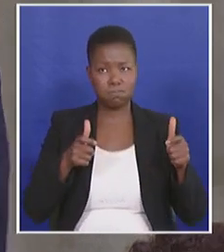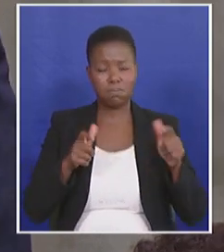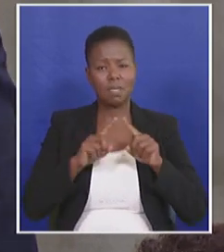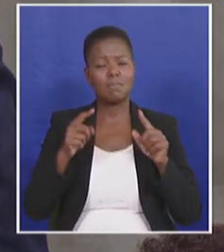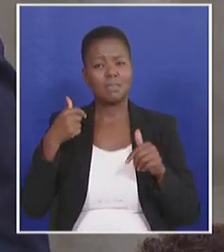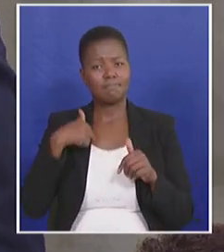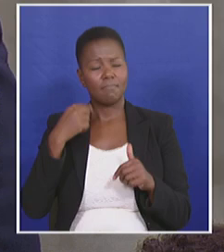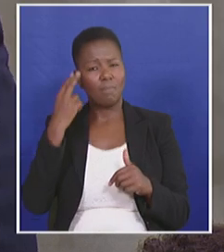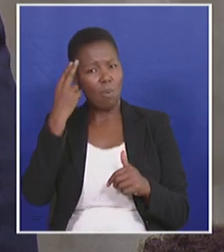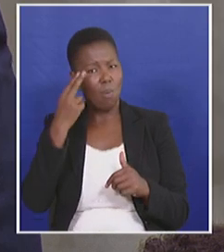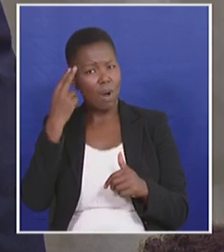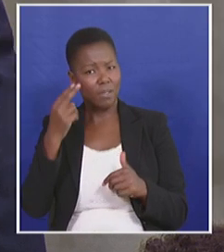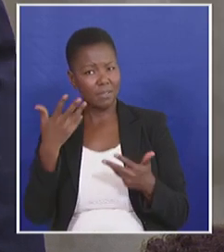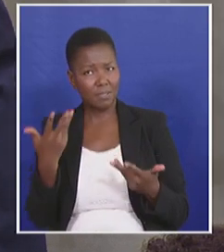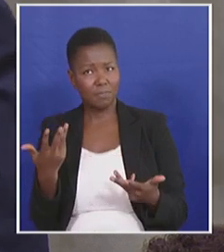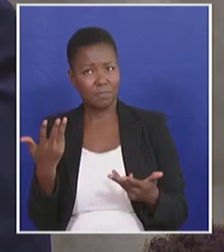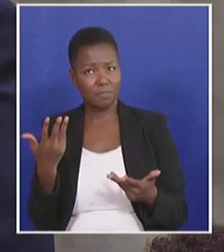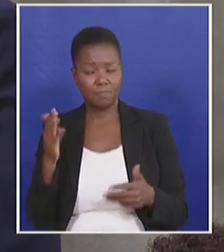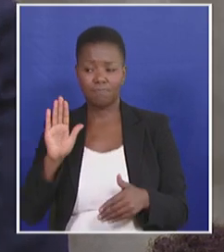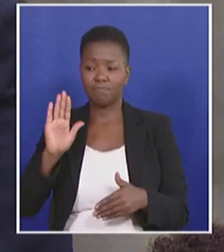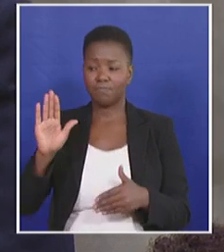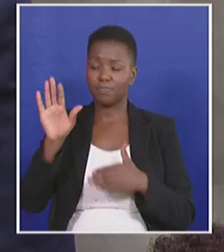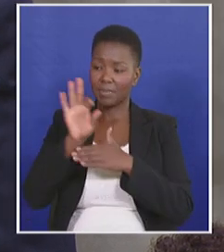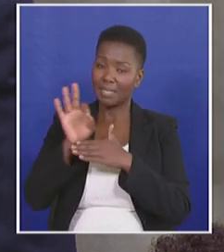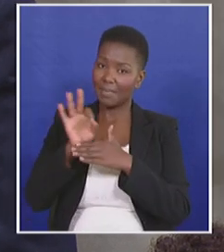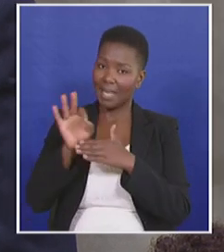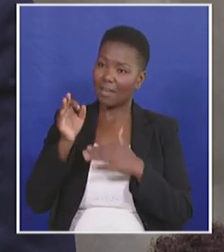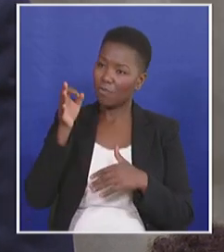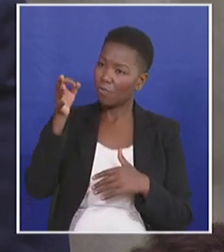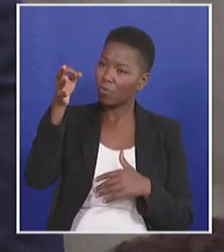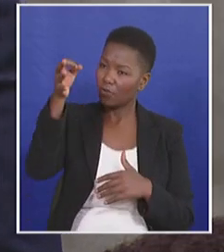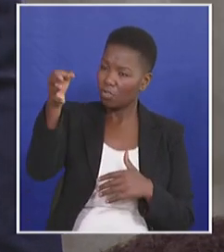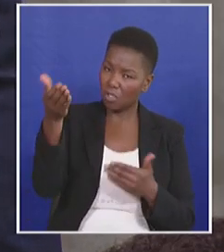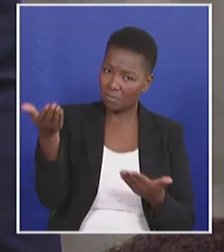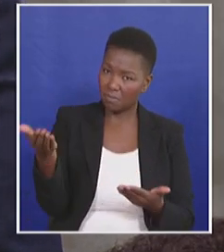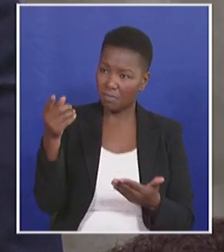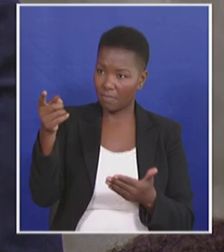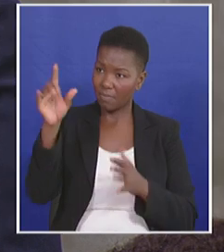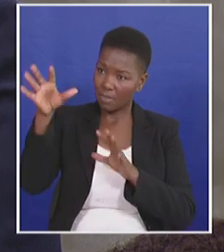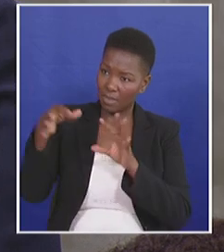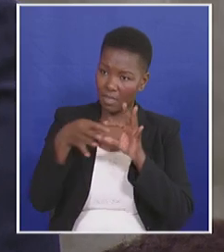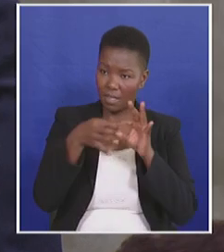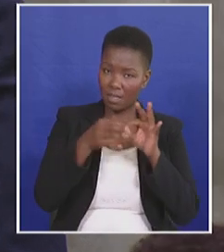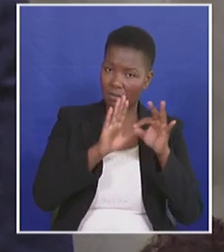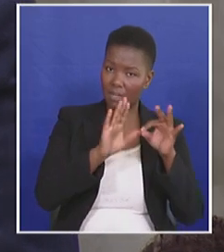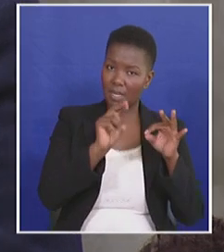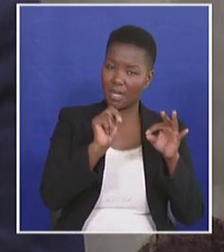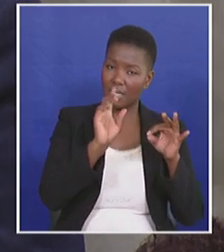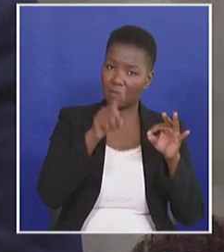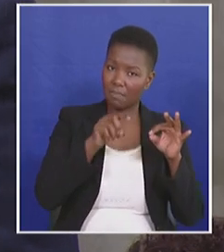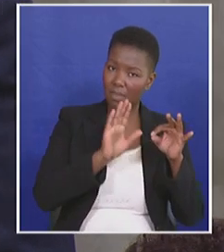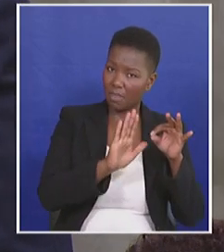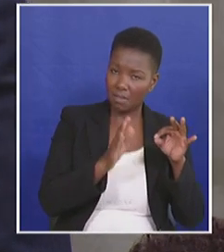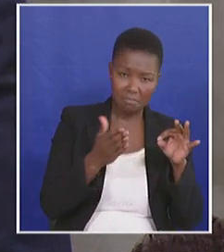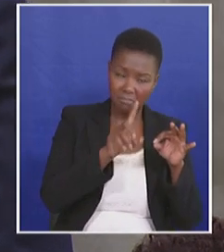wondering, your planning for the future, is that aligned with the stuff that I mentioned, like for instance, the